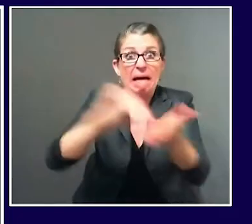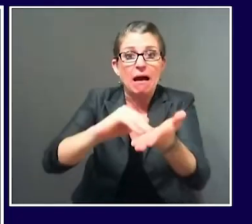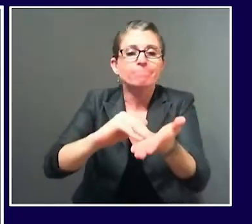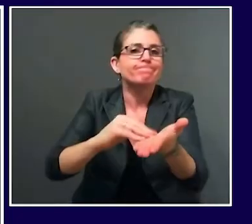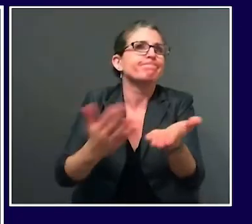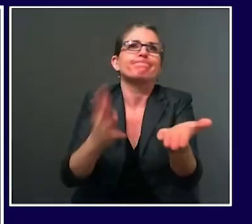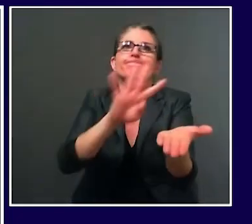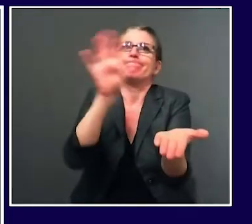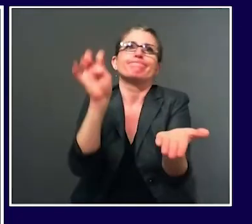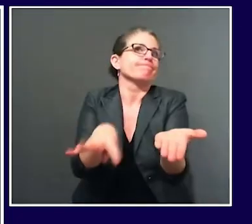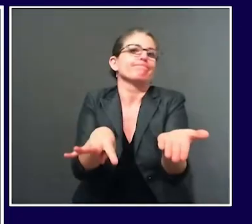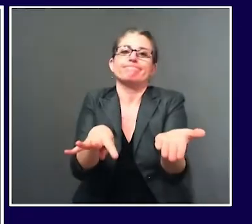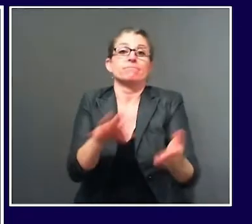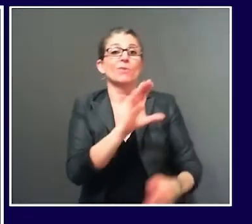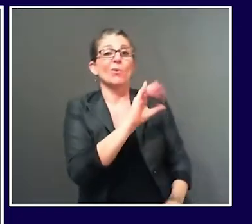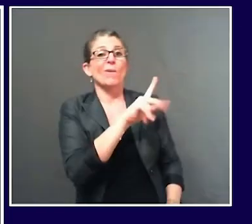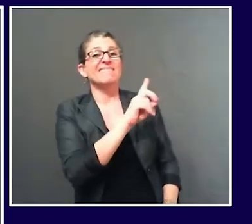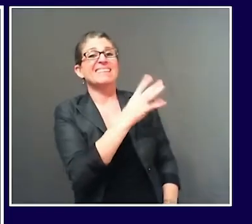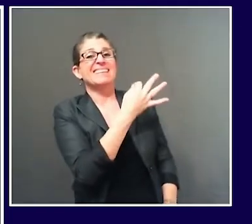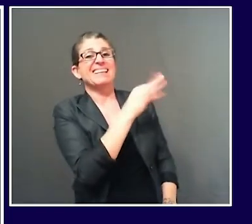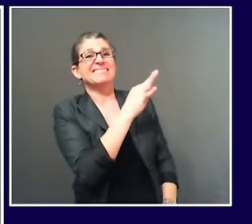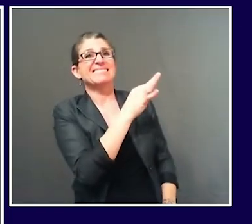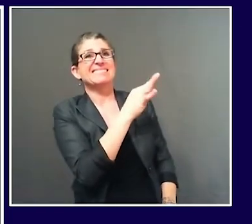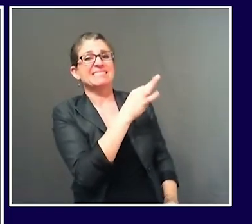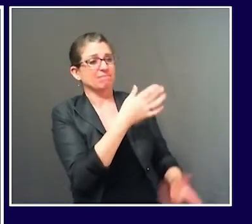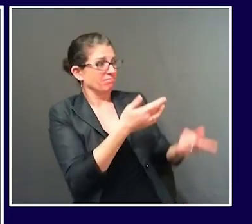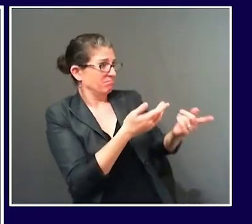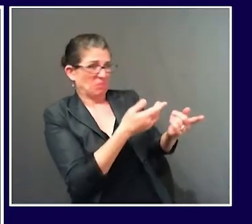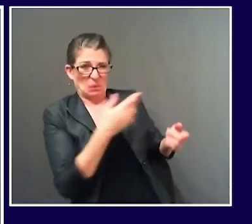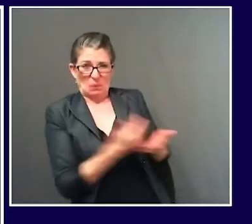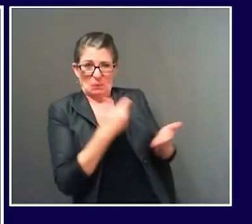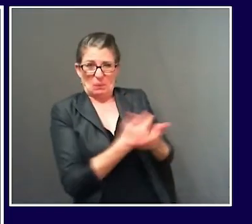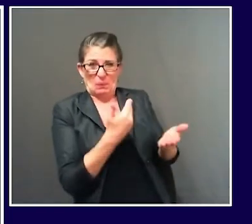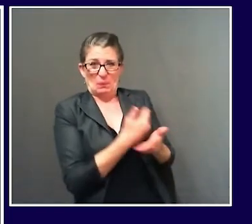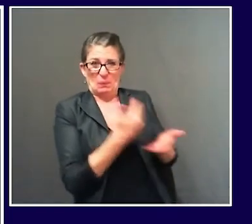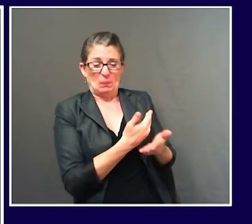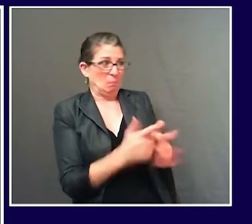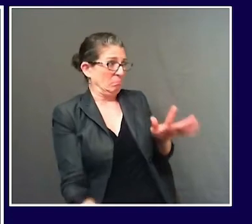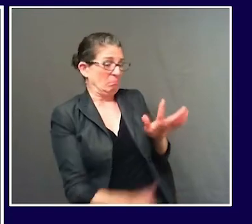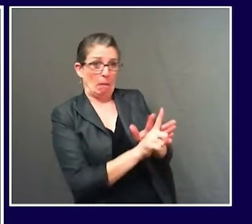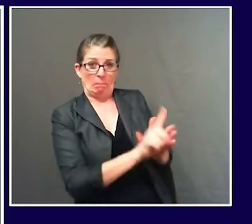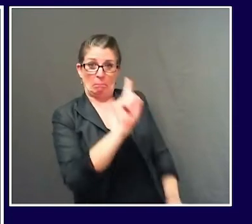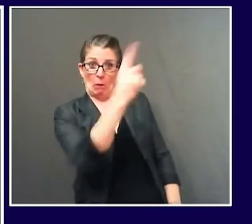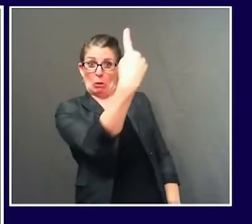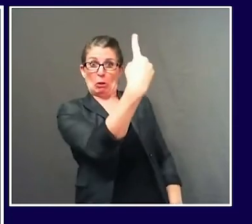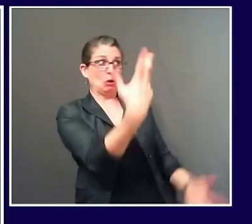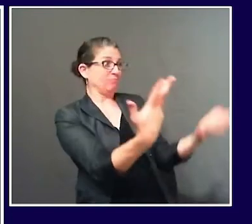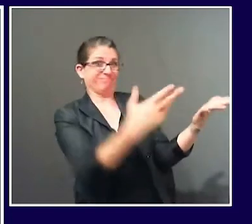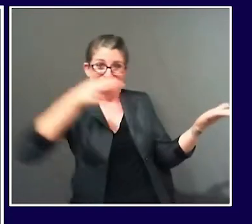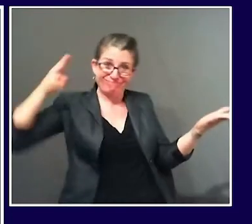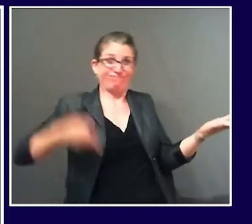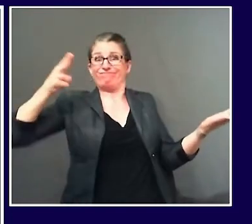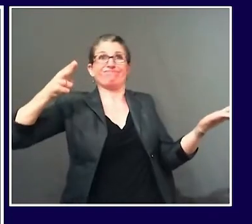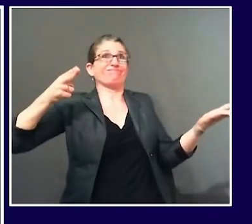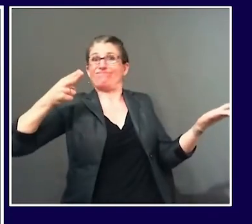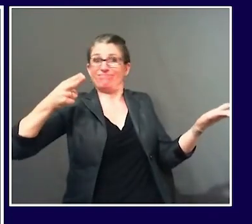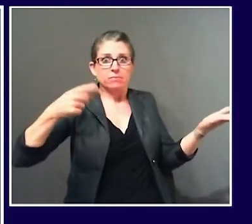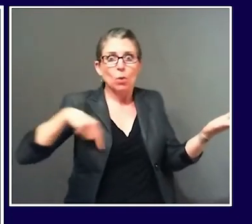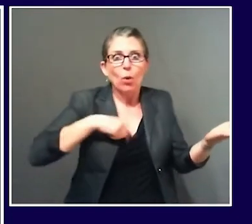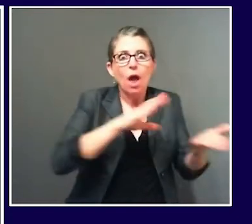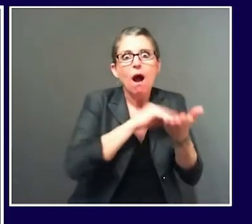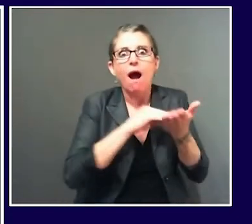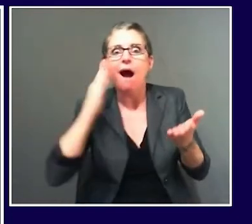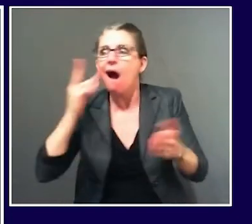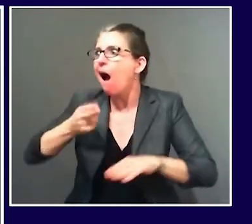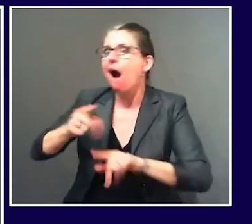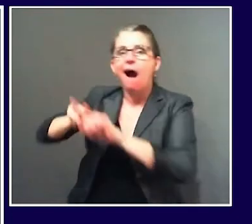was unprecedented, we now have precedent for it. We have an obligation as a nation, state,